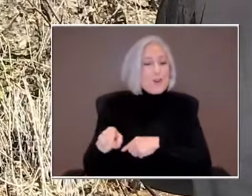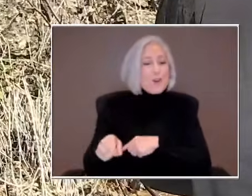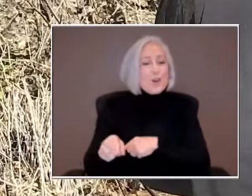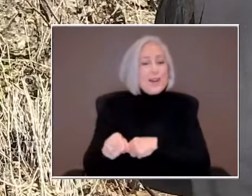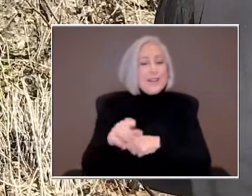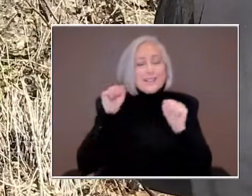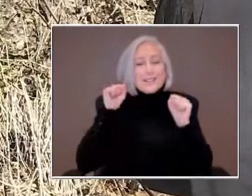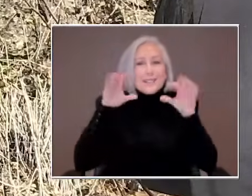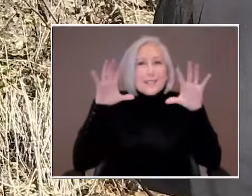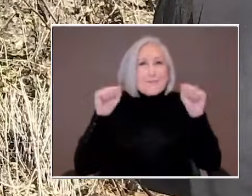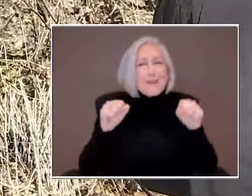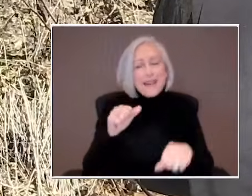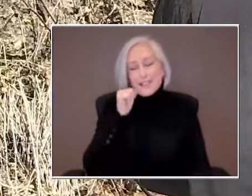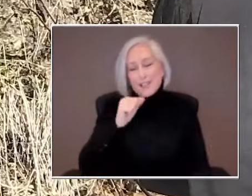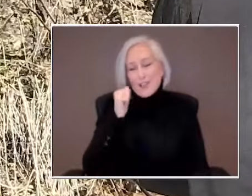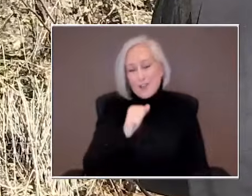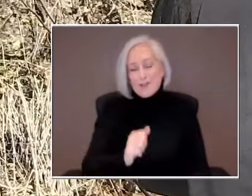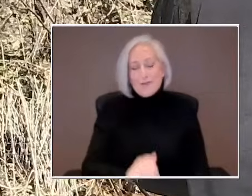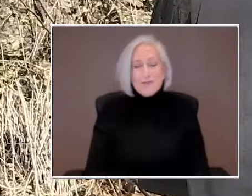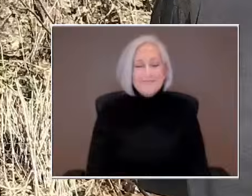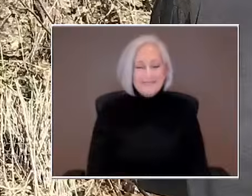girl that she is.